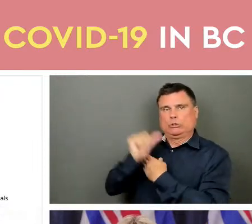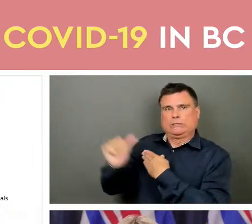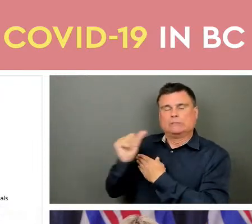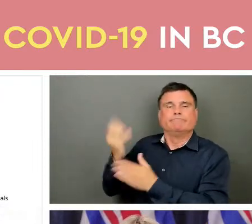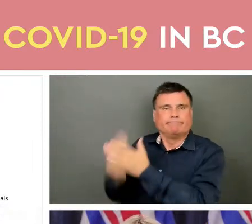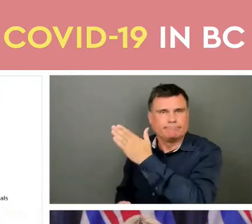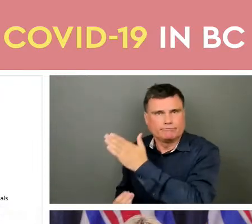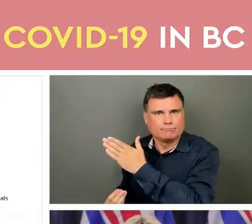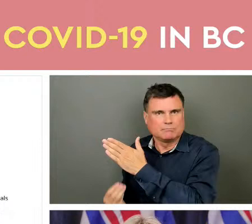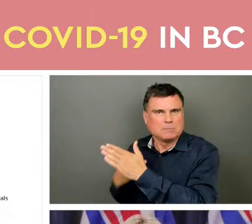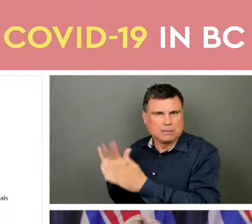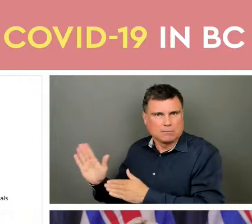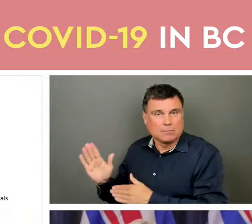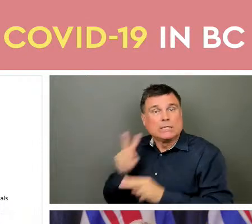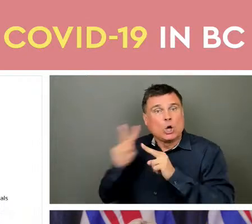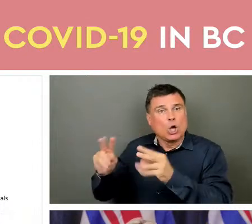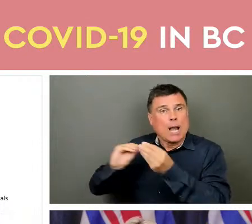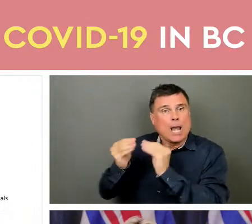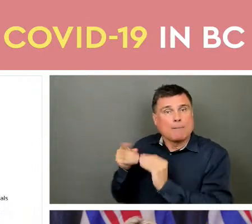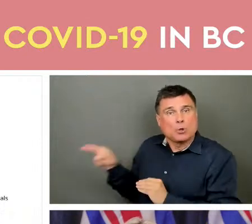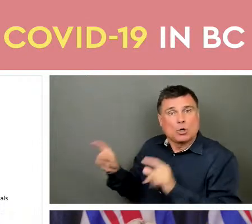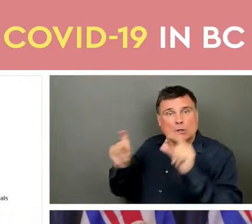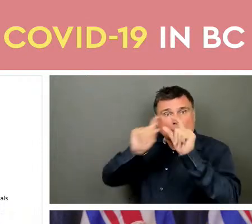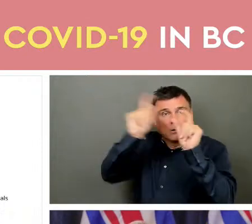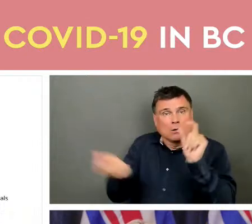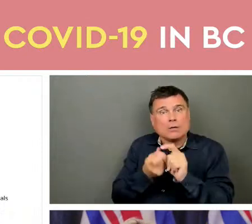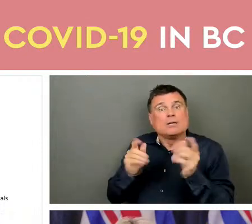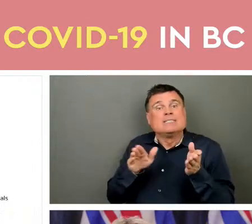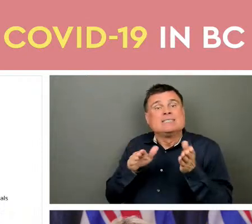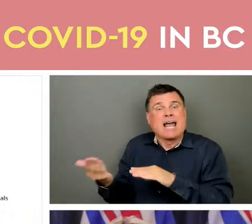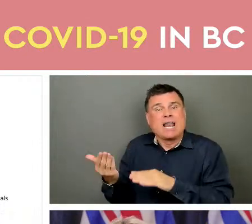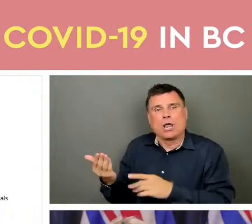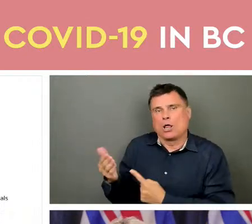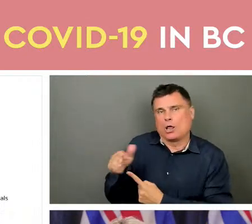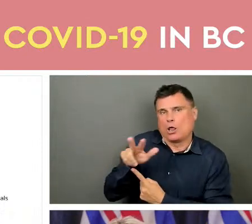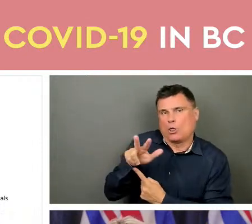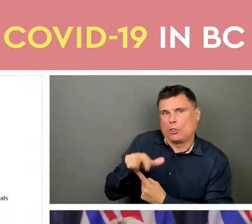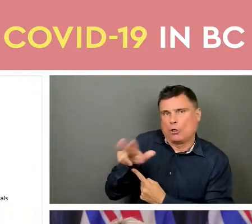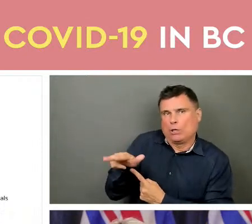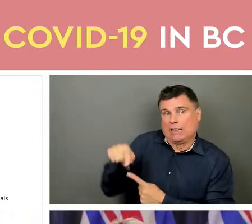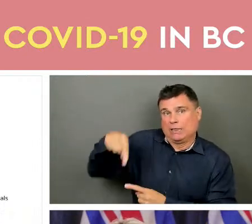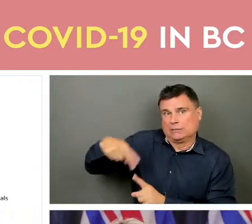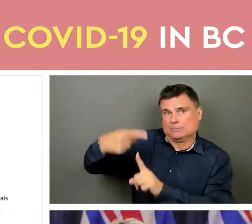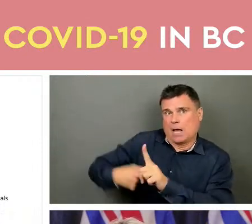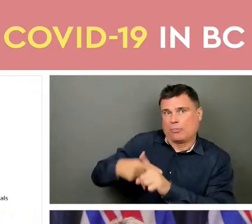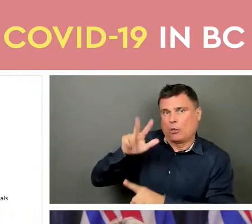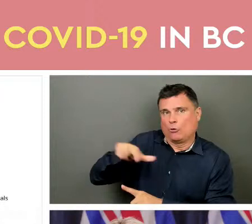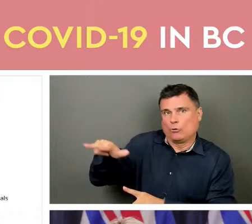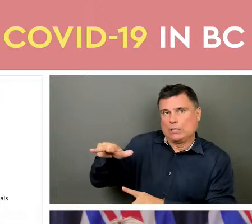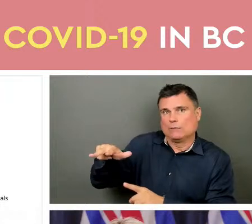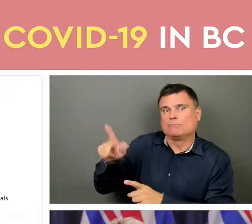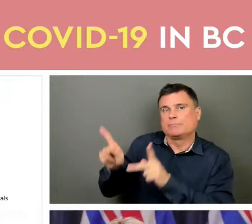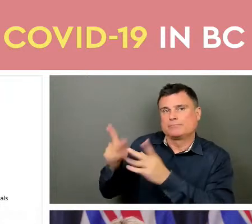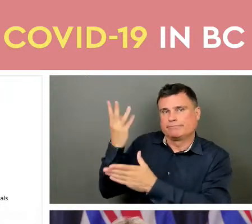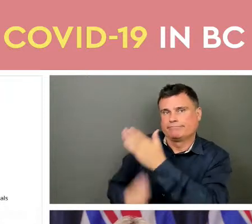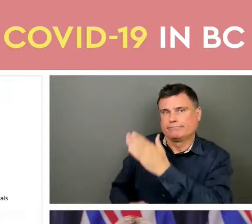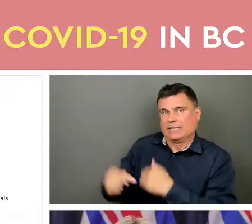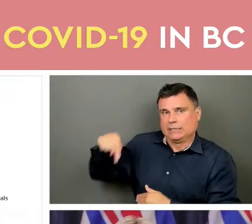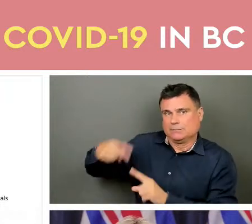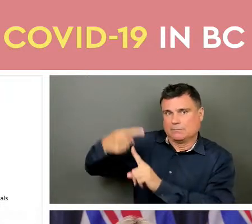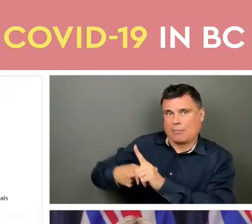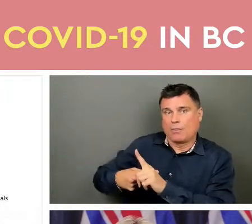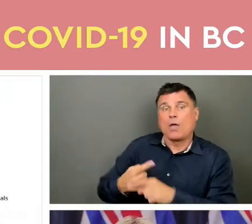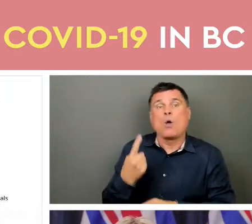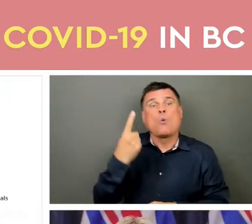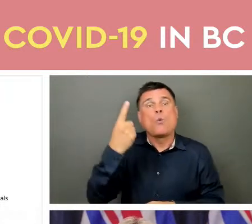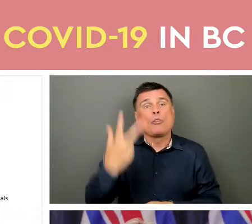reflected in the number of people who've died, we've had 33 deaths in that month, and a third of them were in people who were in long-term